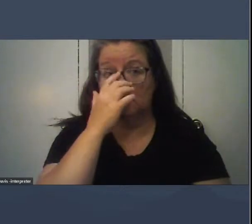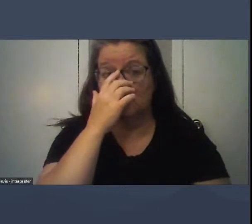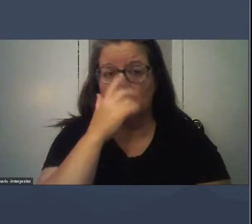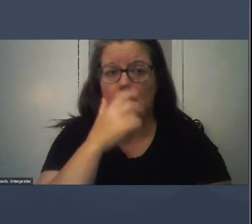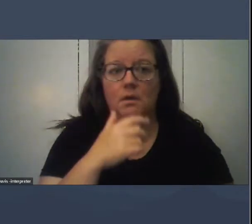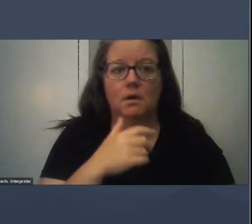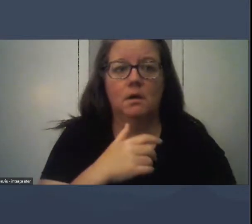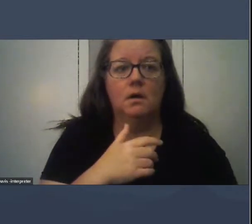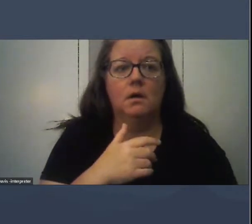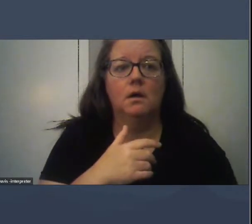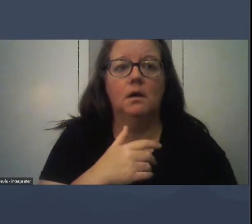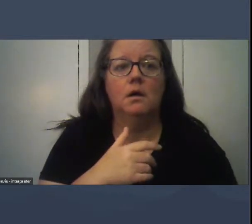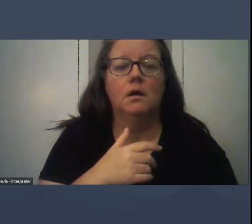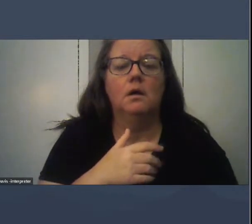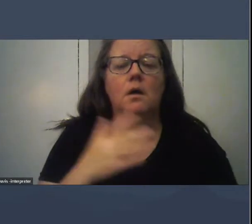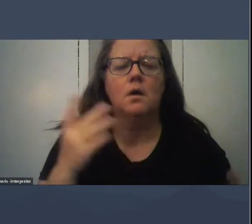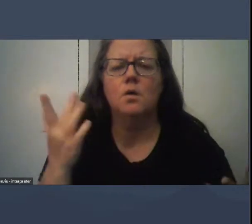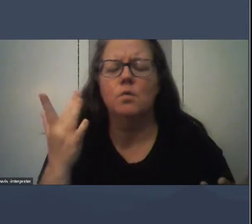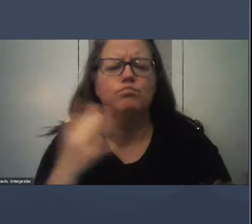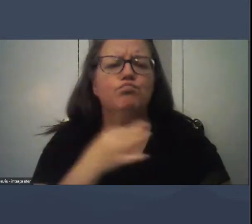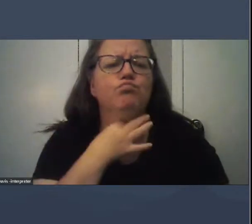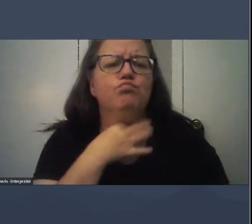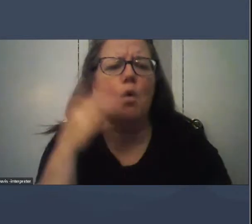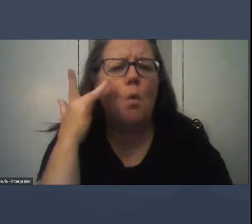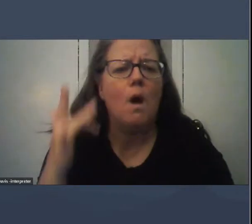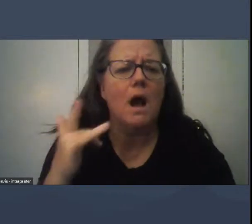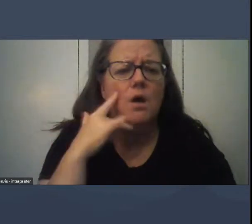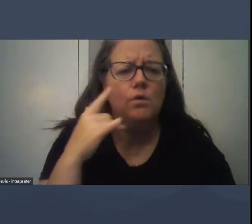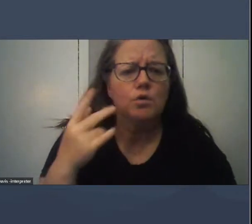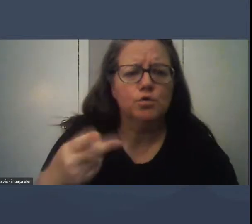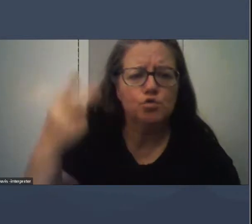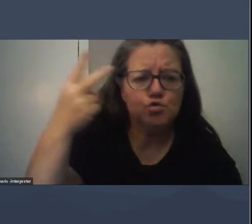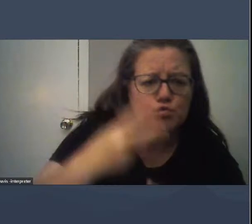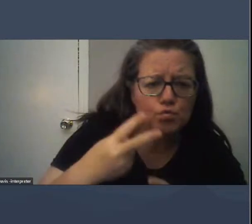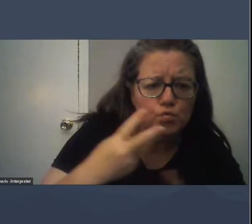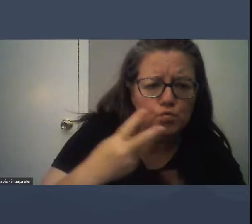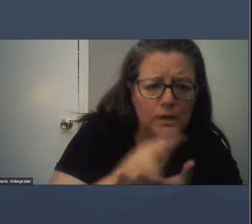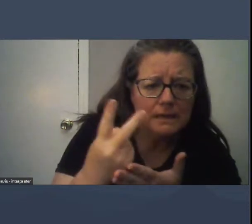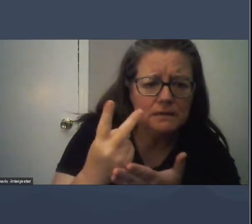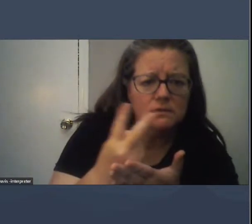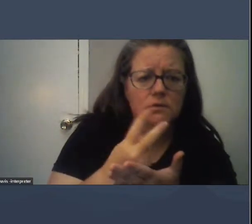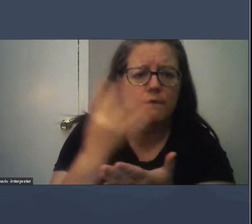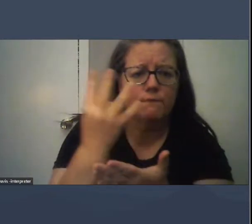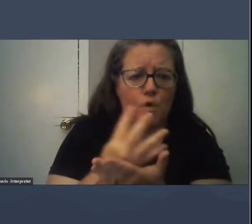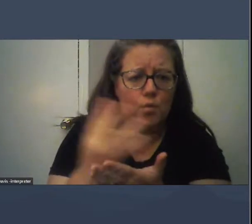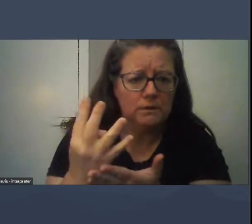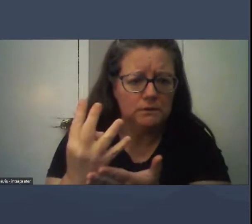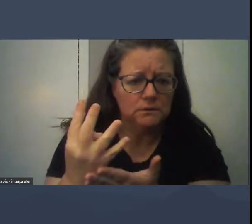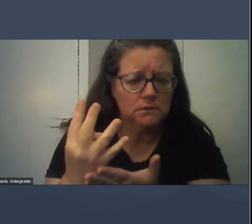Why do you object? Just out of curiosity. Do you want it for 2 weeks or 4 weeks or just 2?